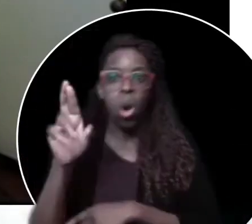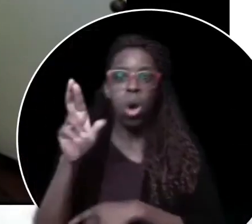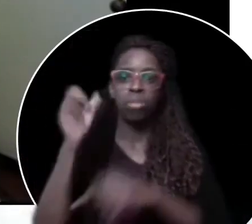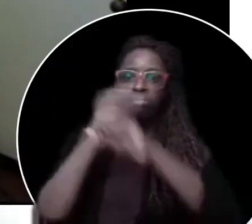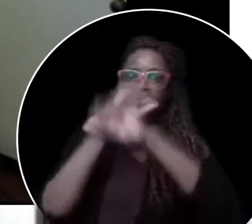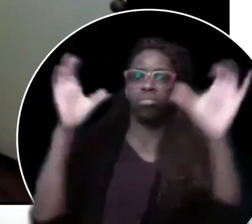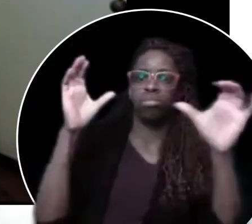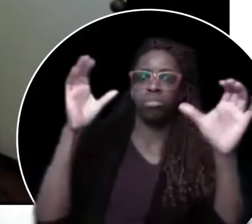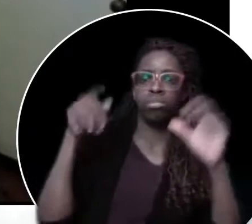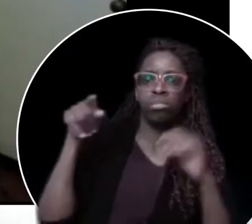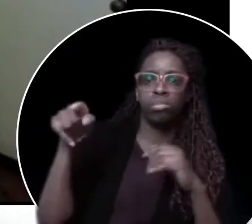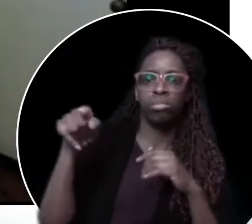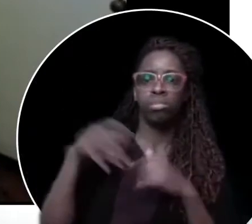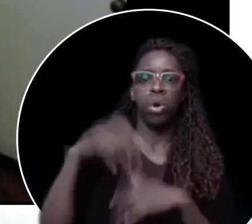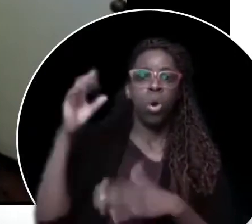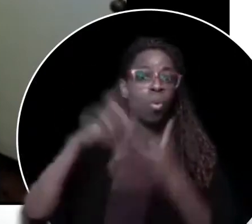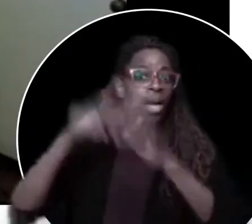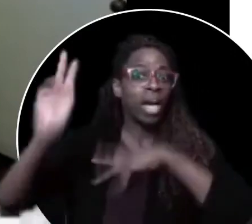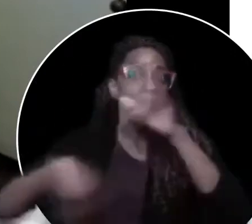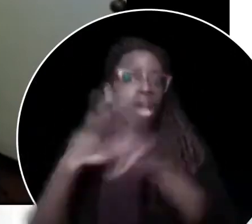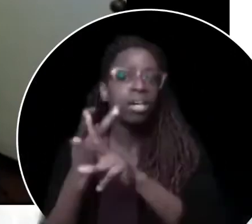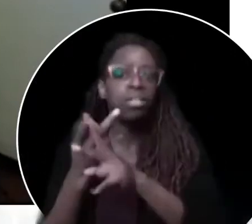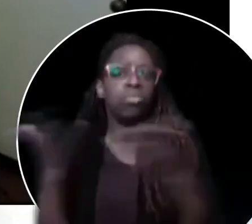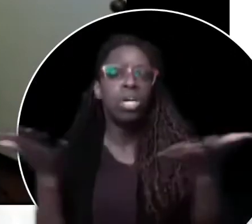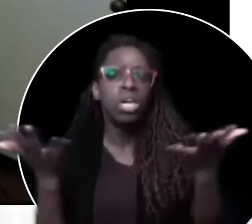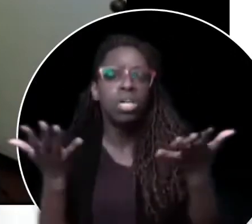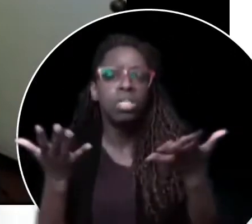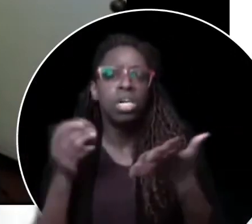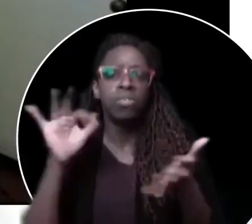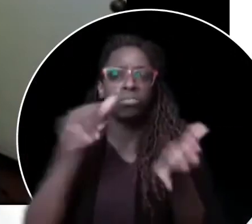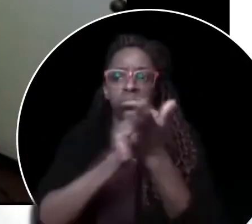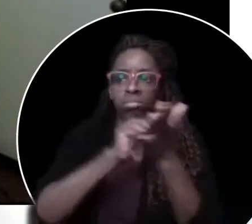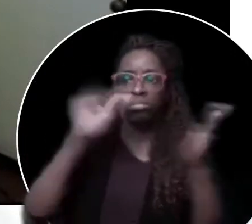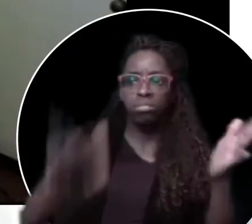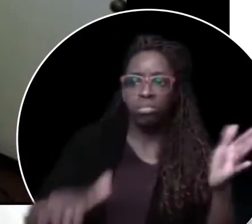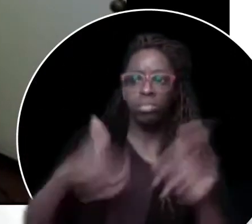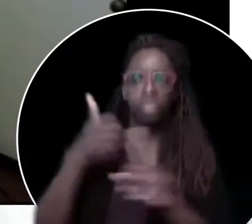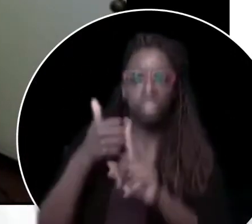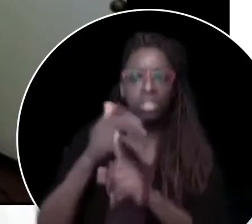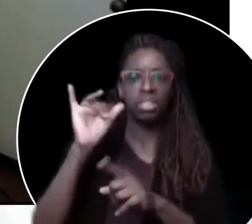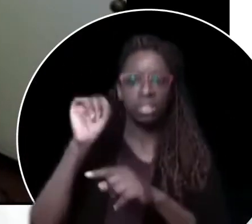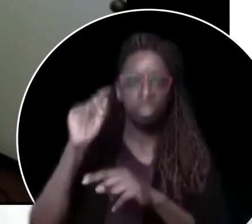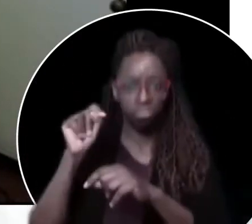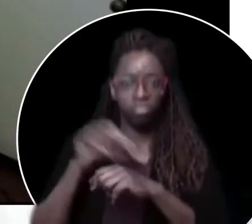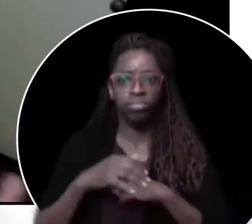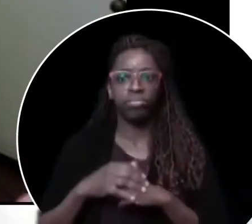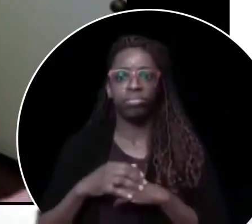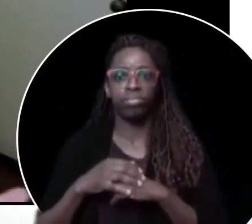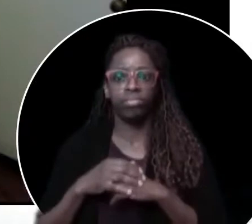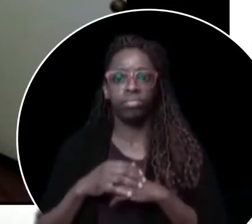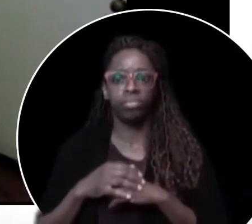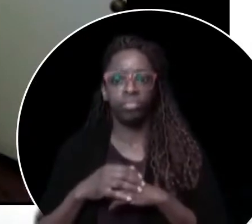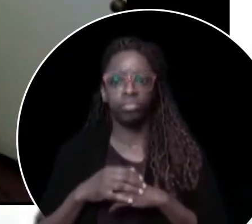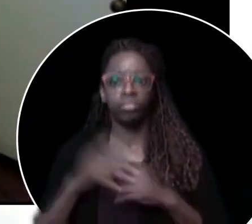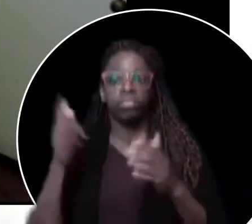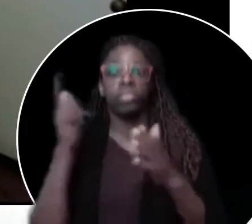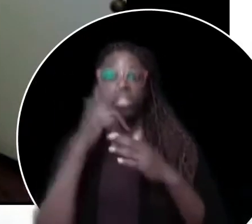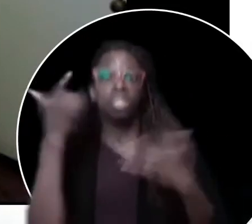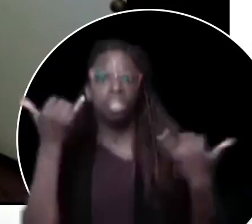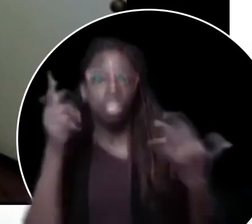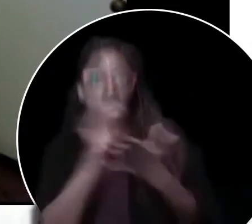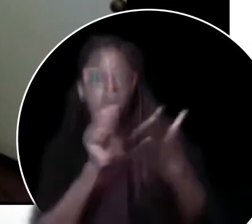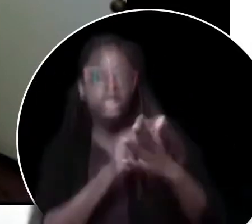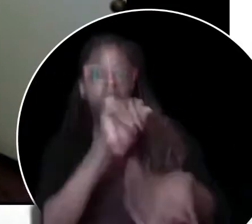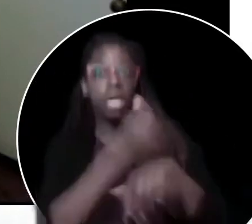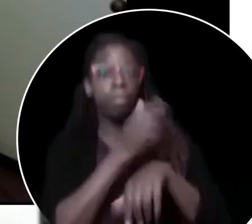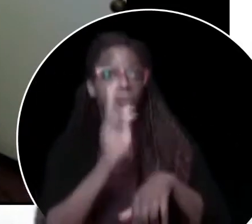abolitionist reimaginings, right? So, I mean, essentially law is set up as a process either of band-aid, right,